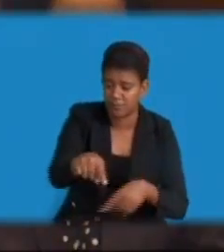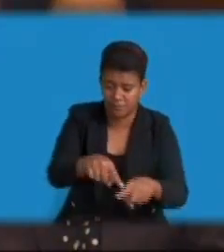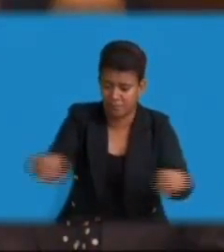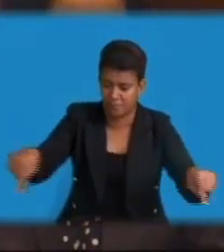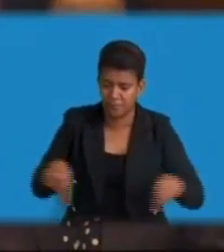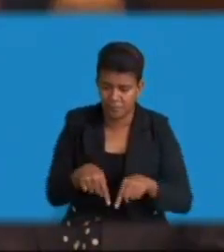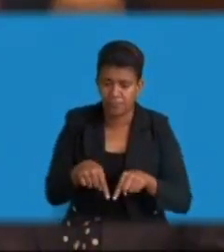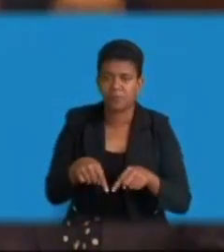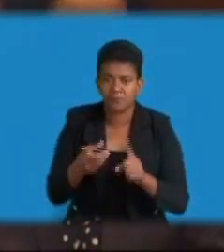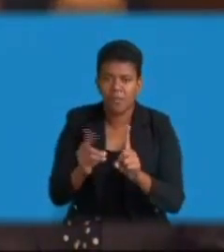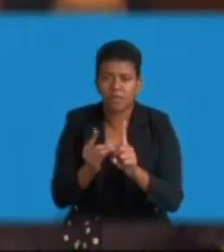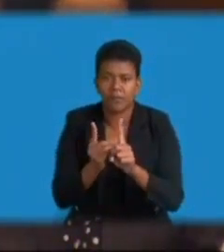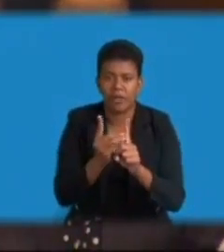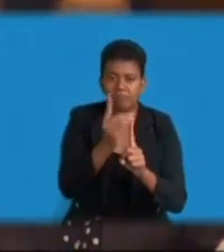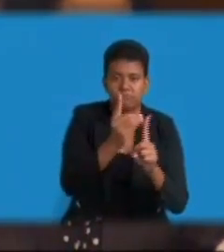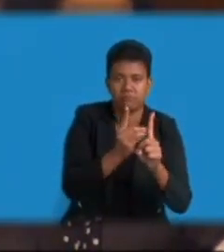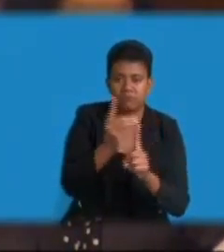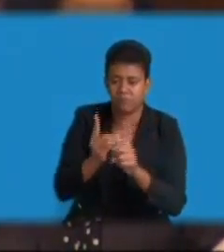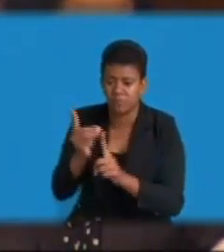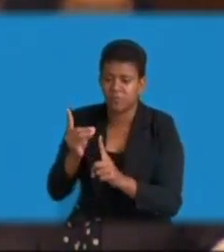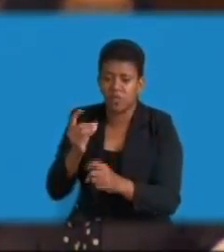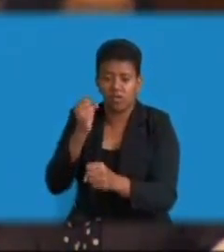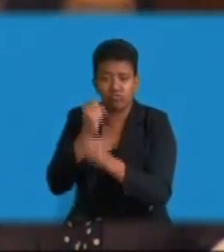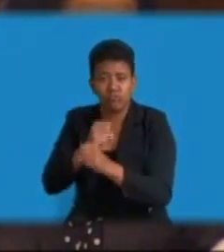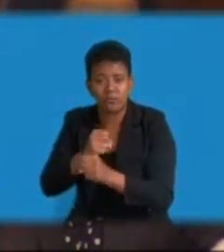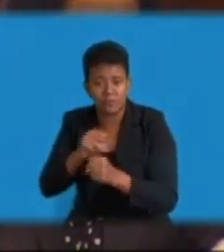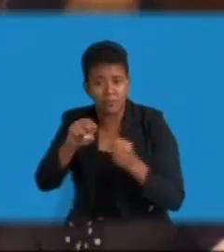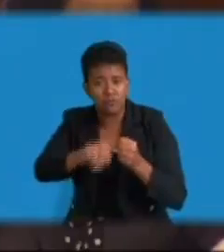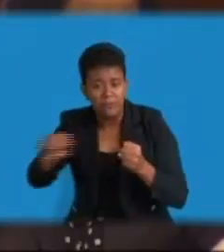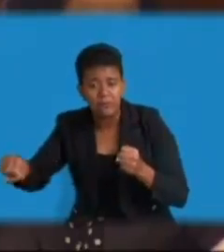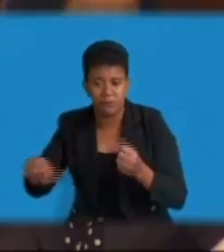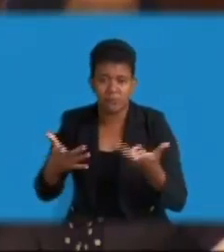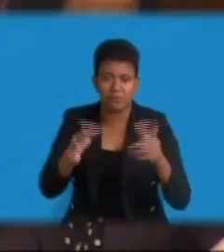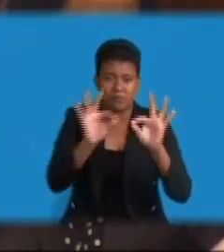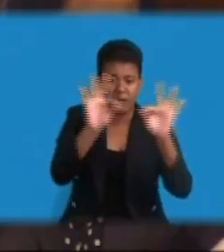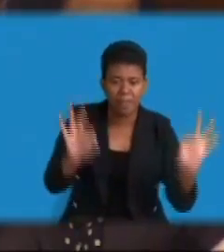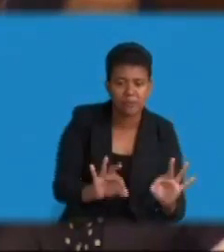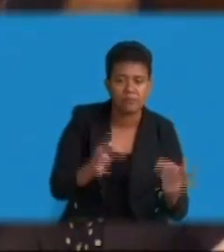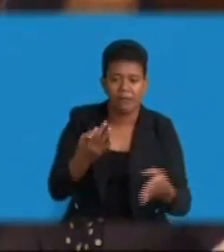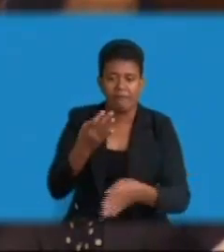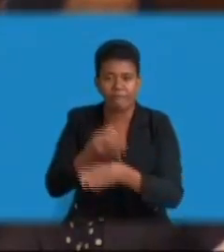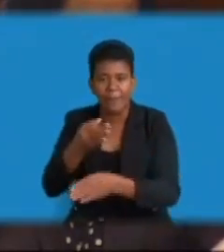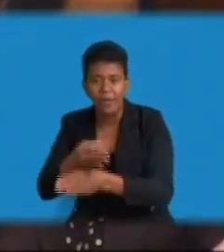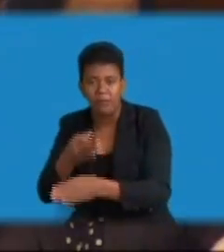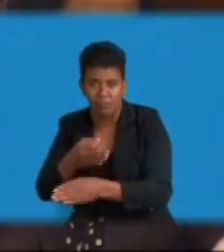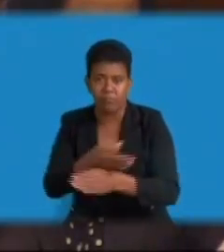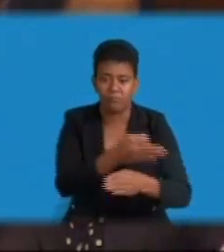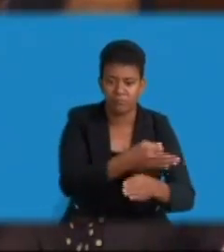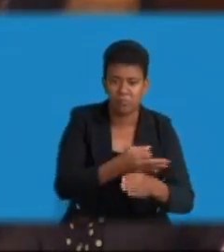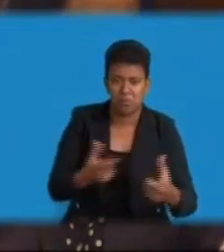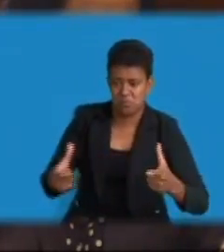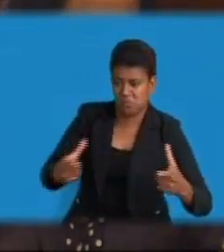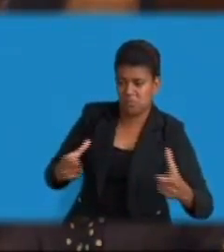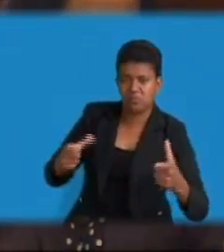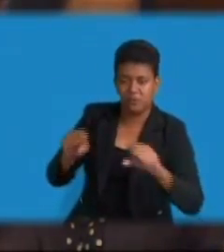National Geodetic Datum Framework. Madam Speaker, the Geodetic Datum is a coordinate system and a set of